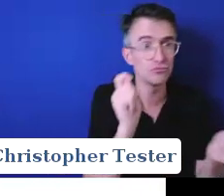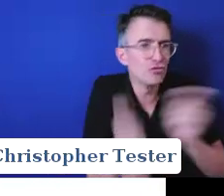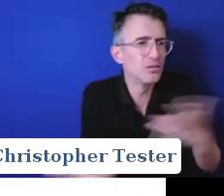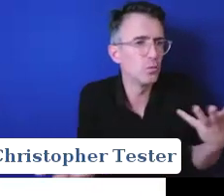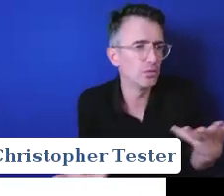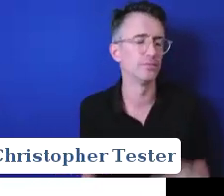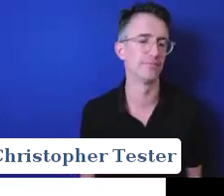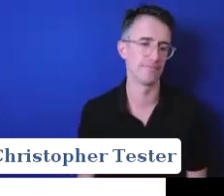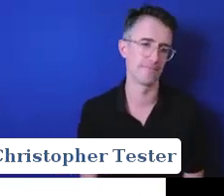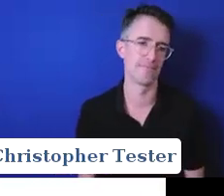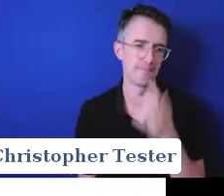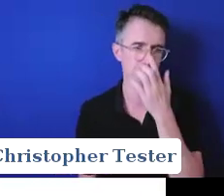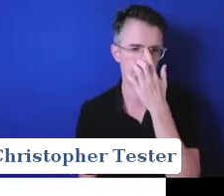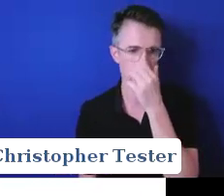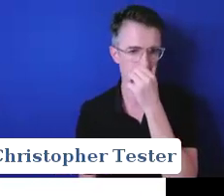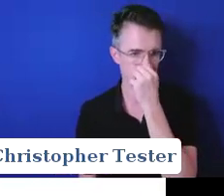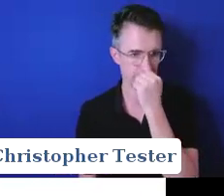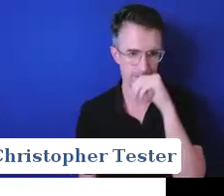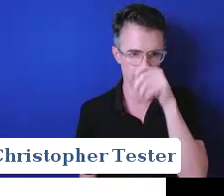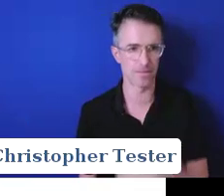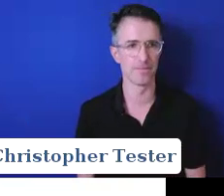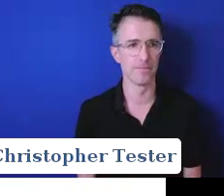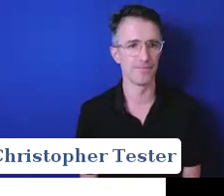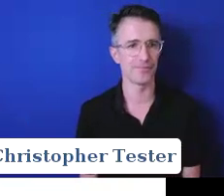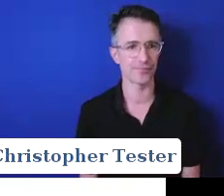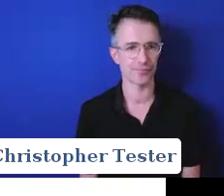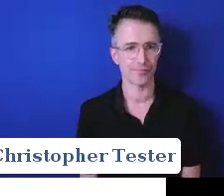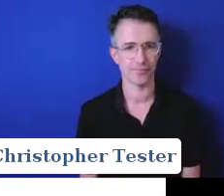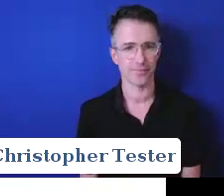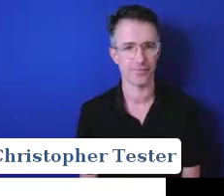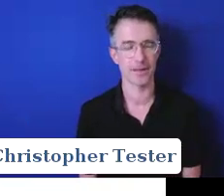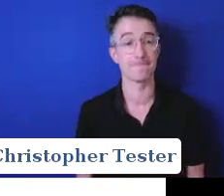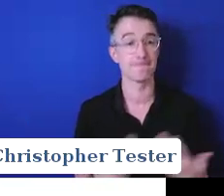So based on this experience, since